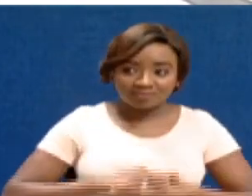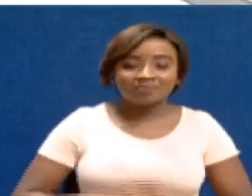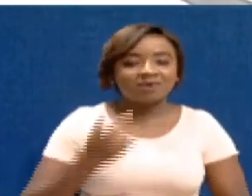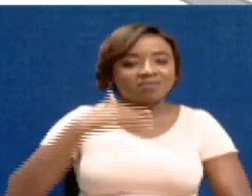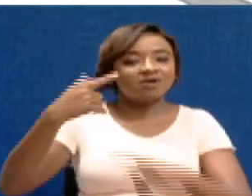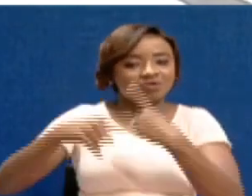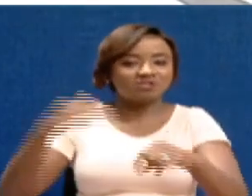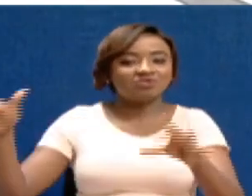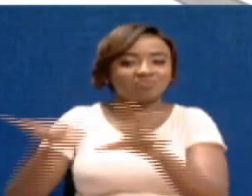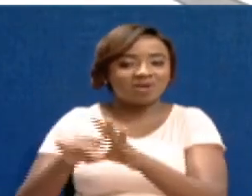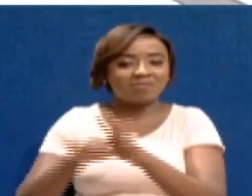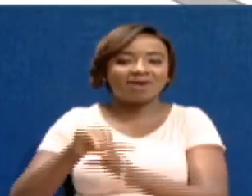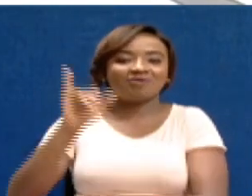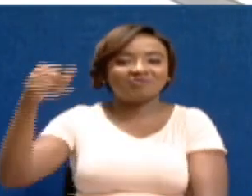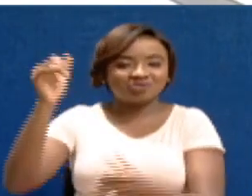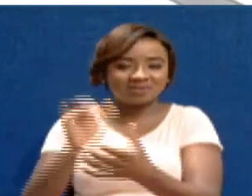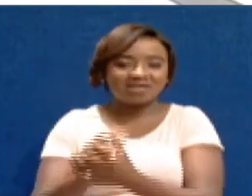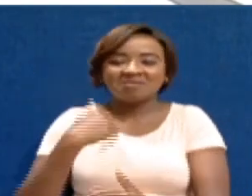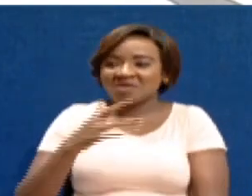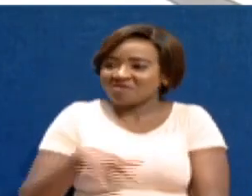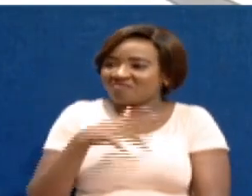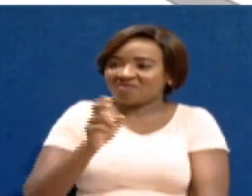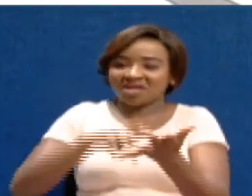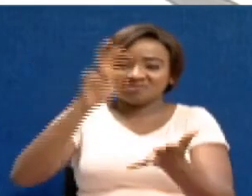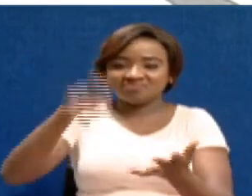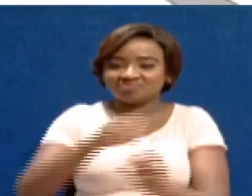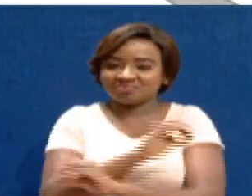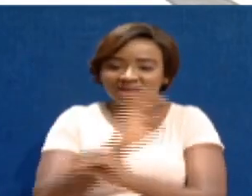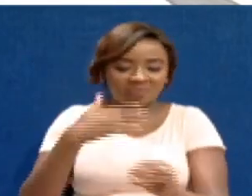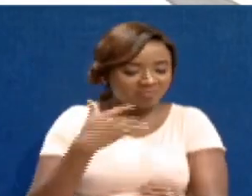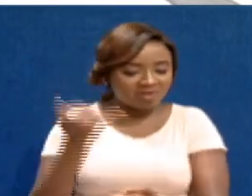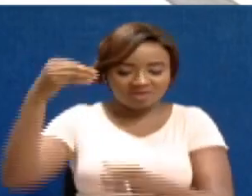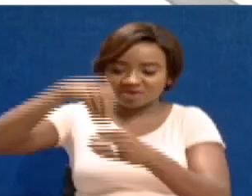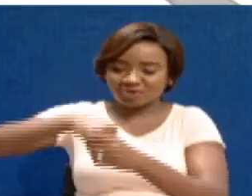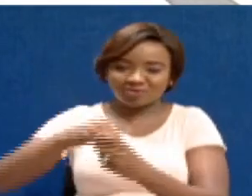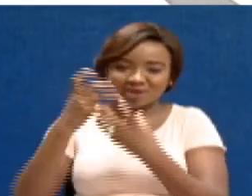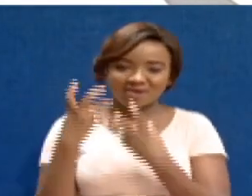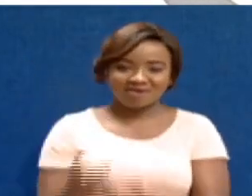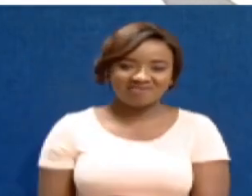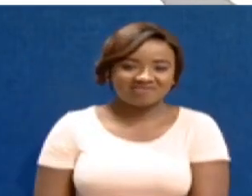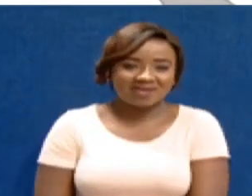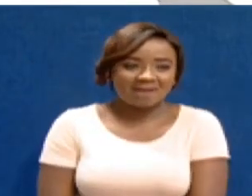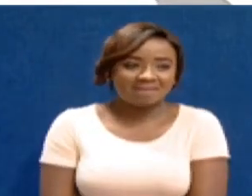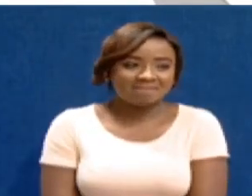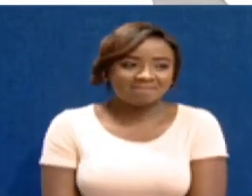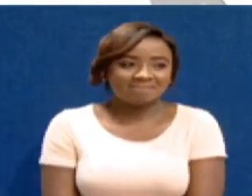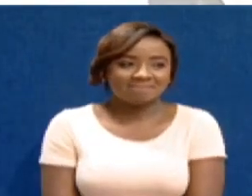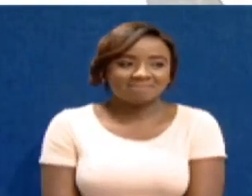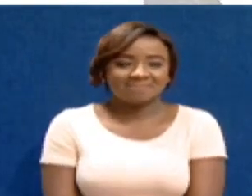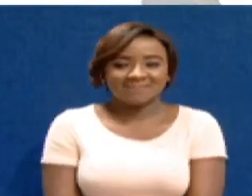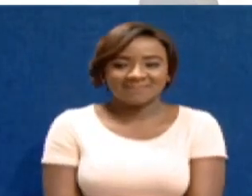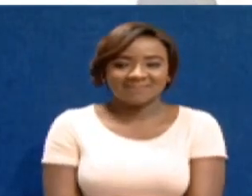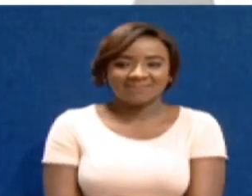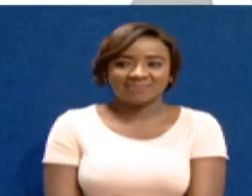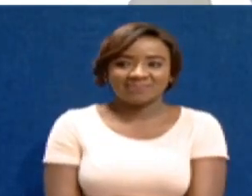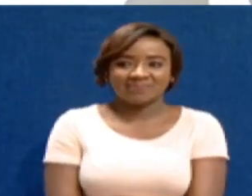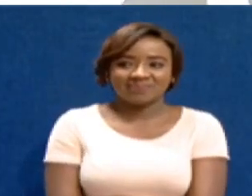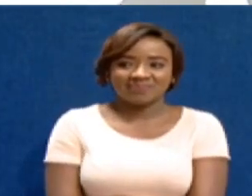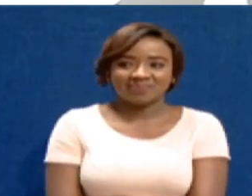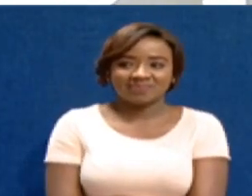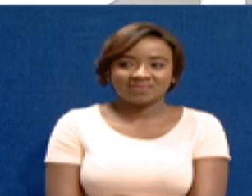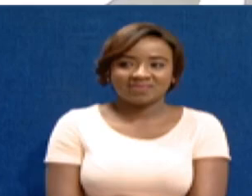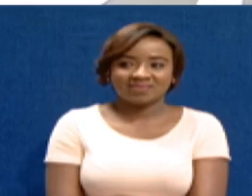important questions that have been brought up. The Nandi and the other county assemblies who have gone to court to ask